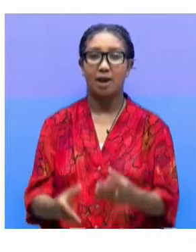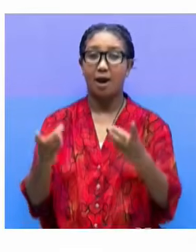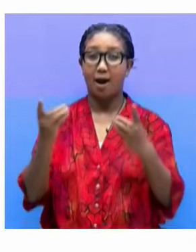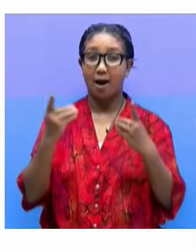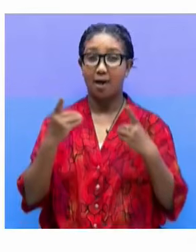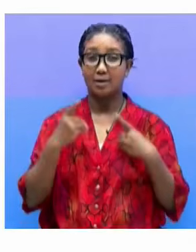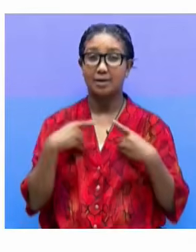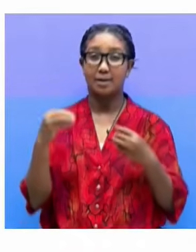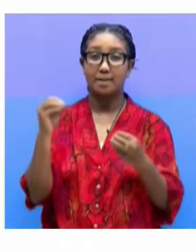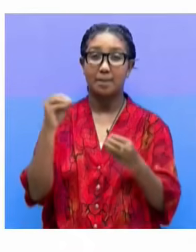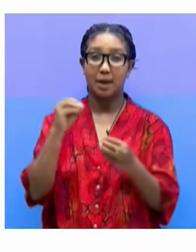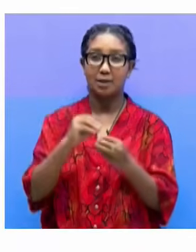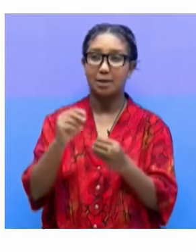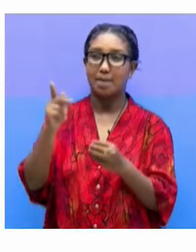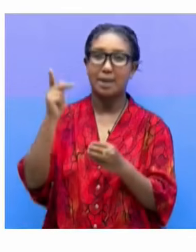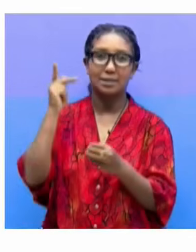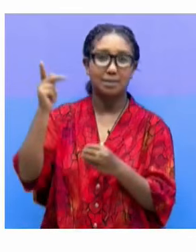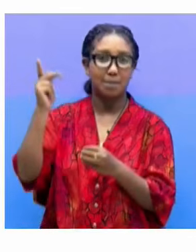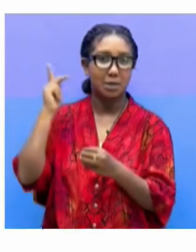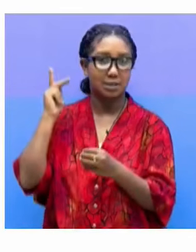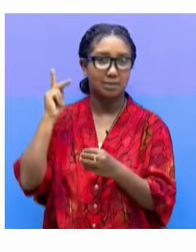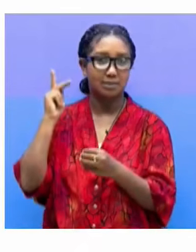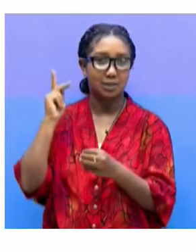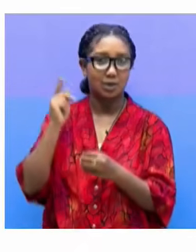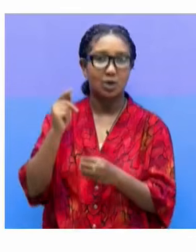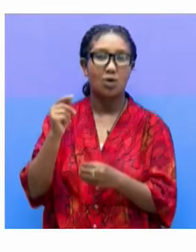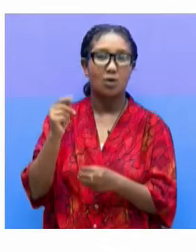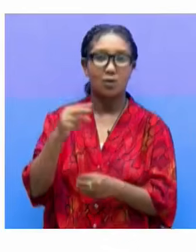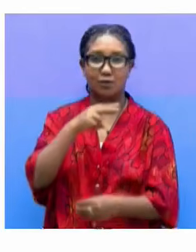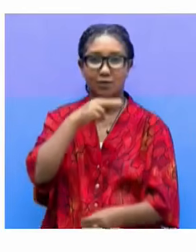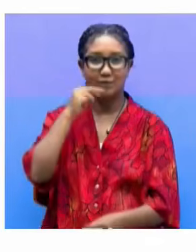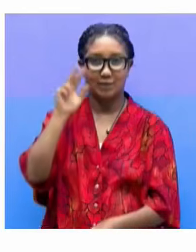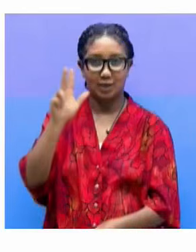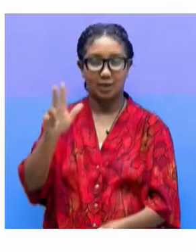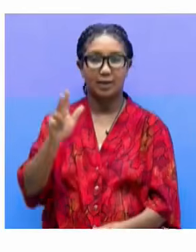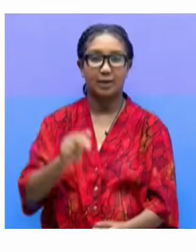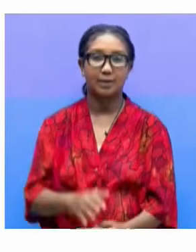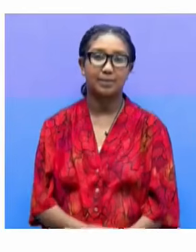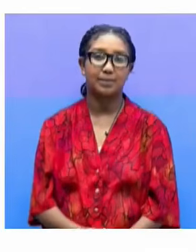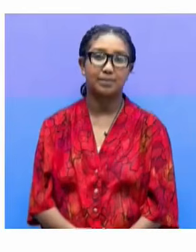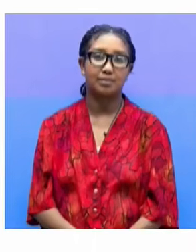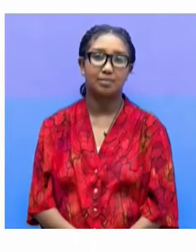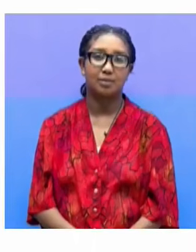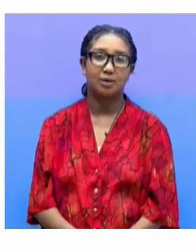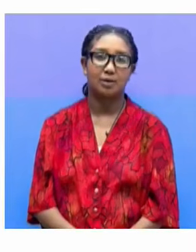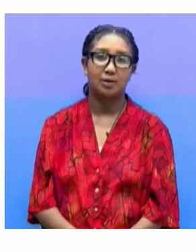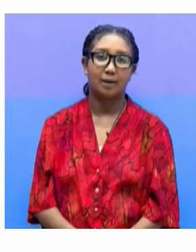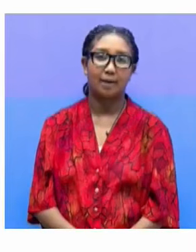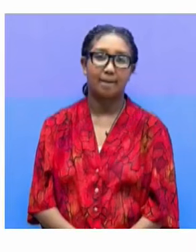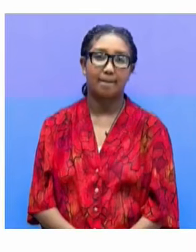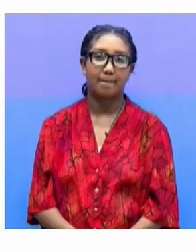plus past participle, or what we call verb 3, past